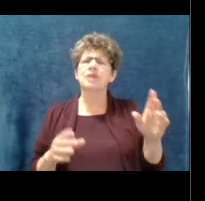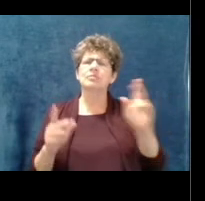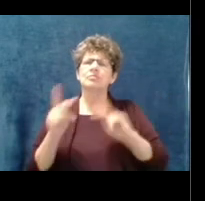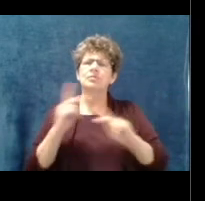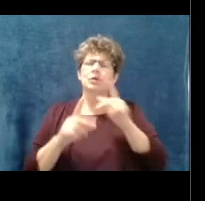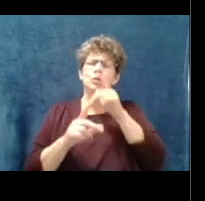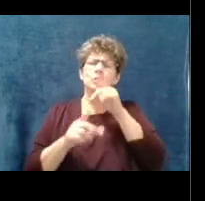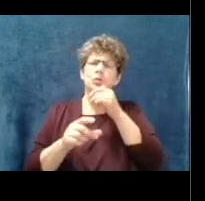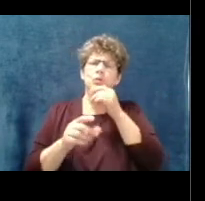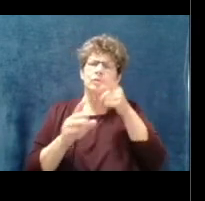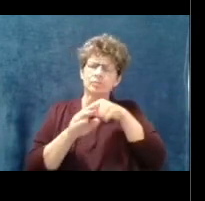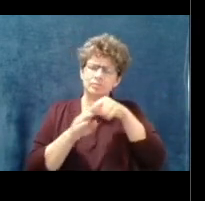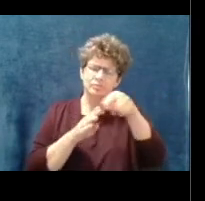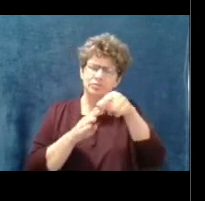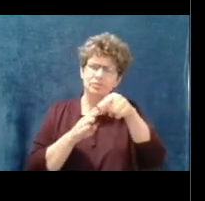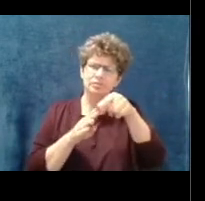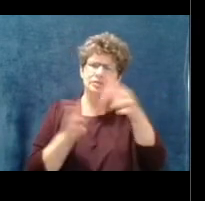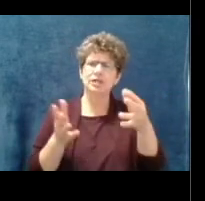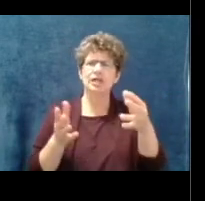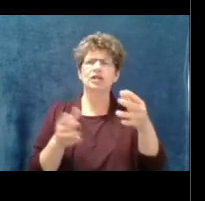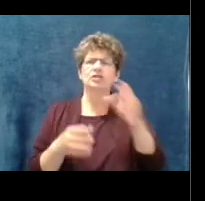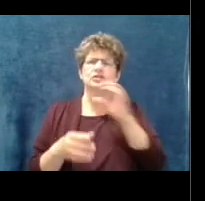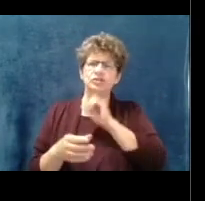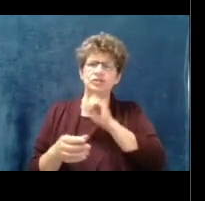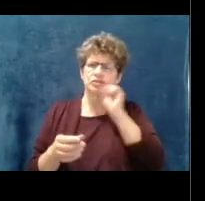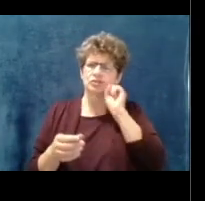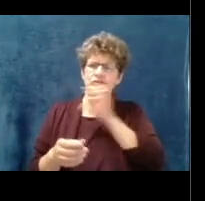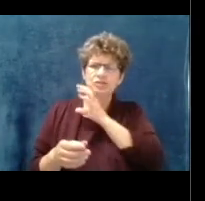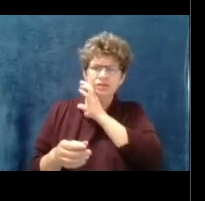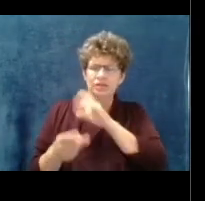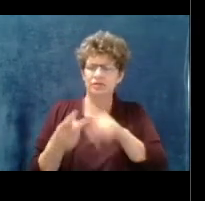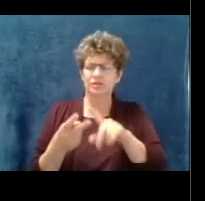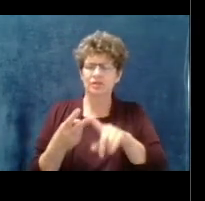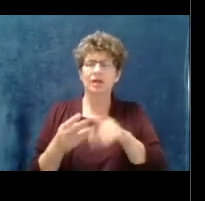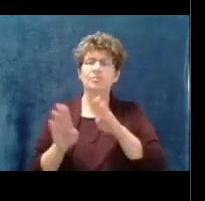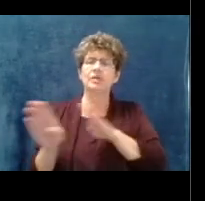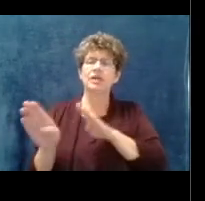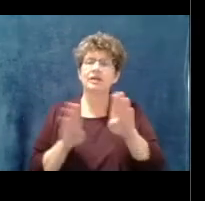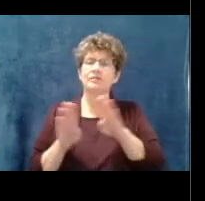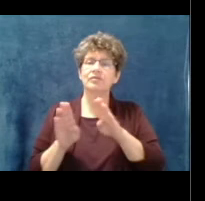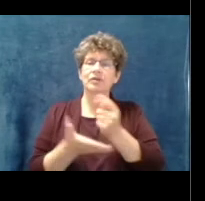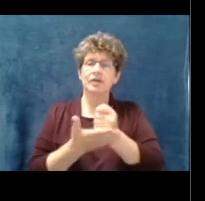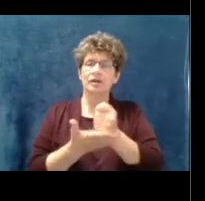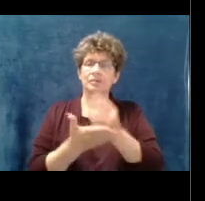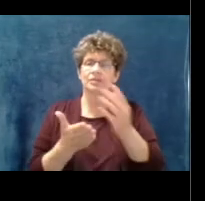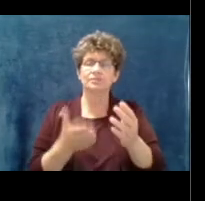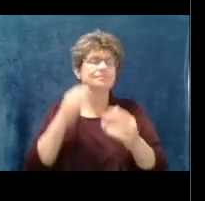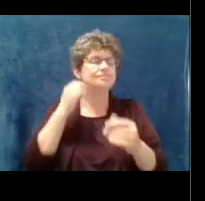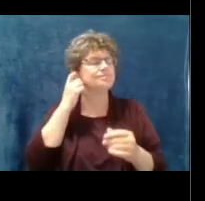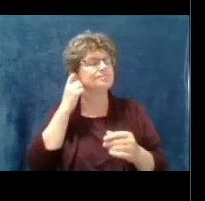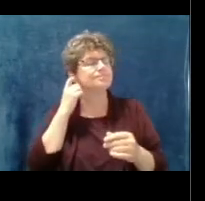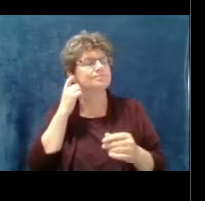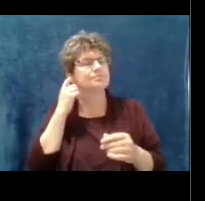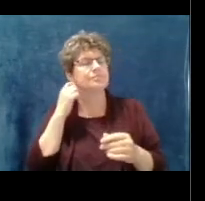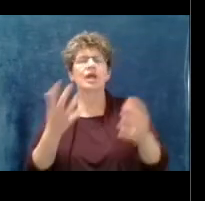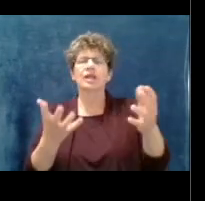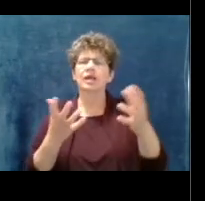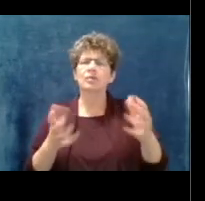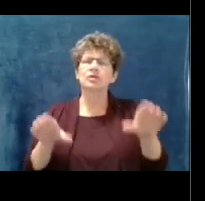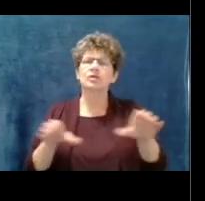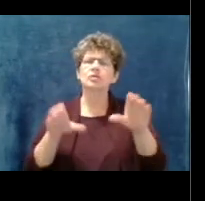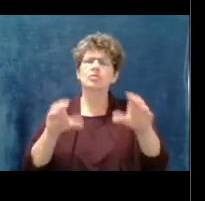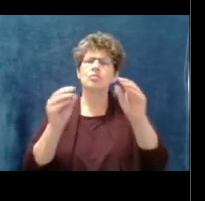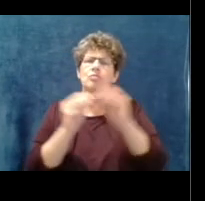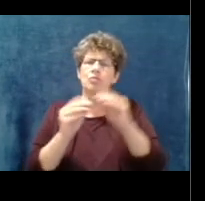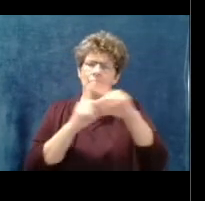a lot of these ideas that I've just talked about and turn them into something usable, who wanted to do more health promotion, who wanted to do more positive psychiatry, wanted to